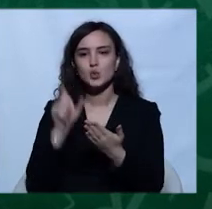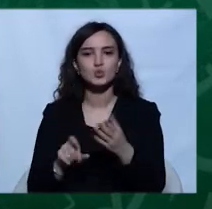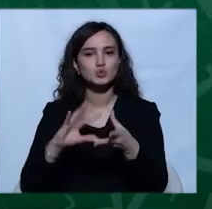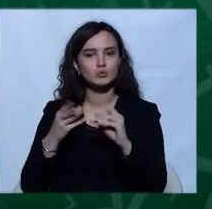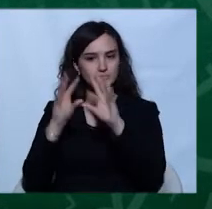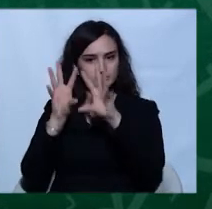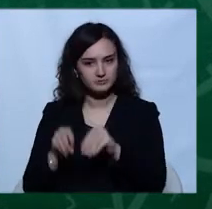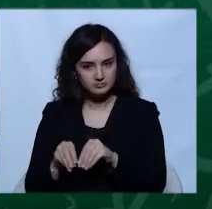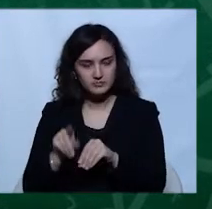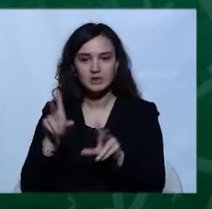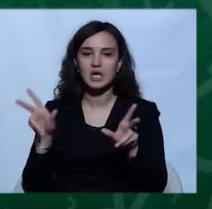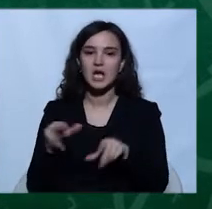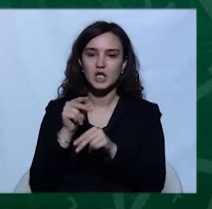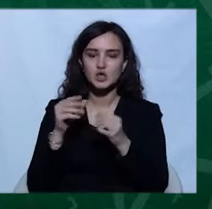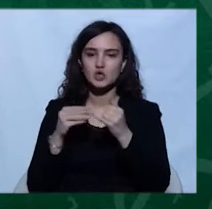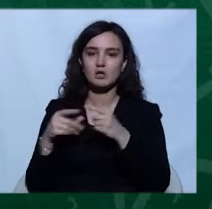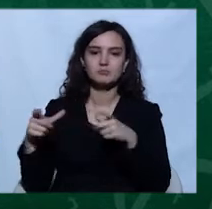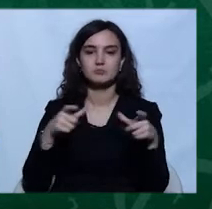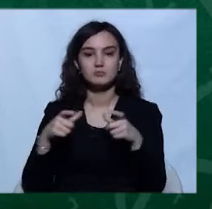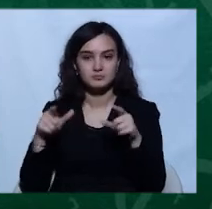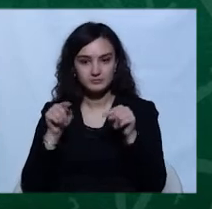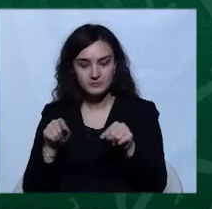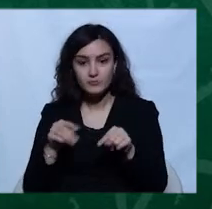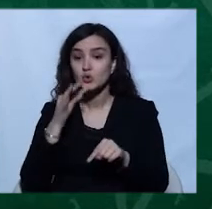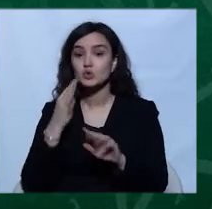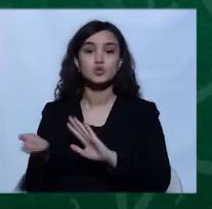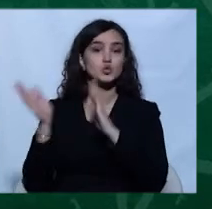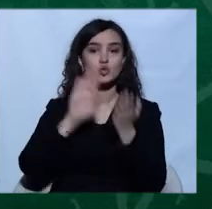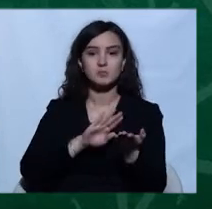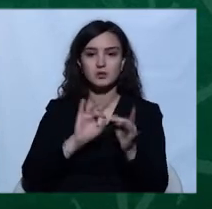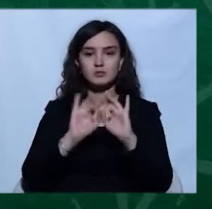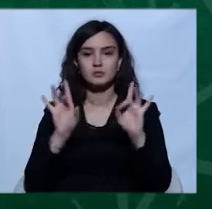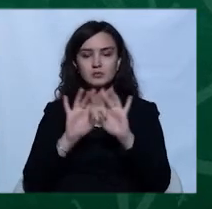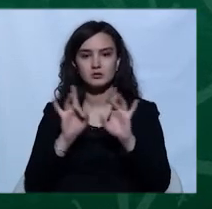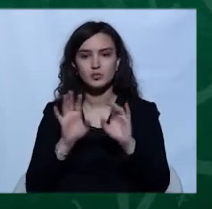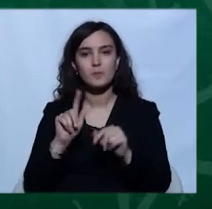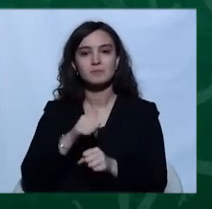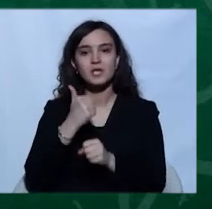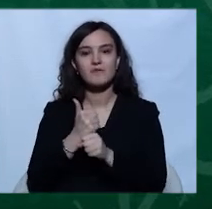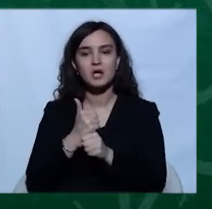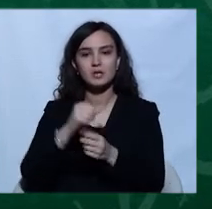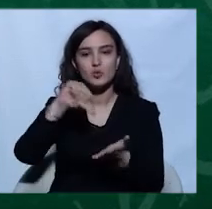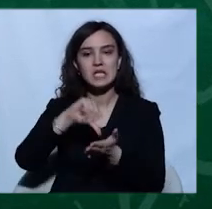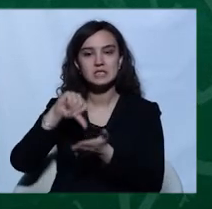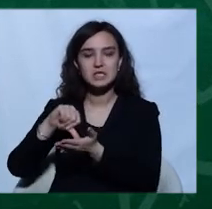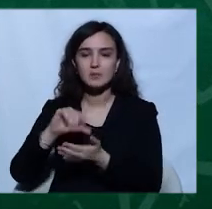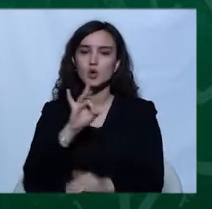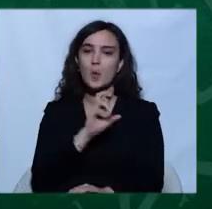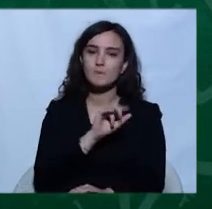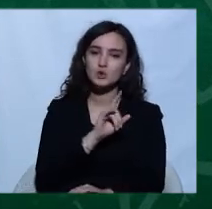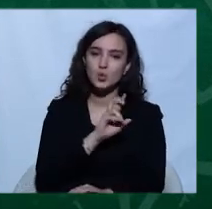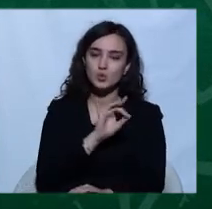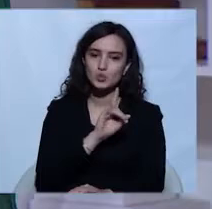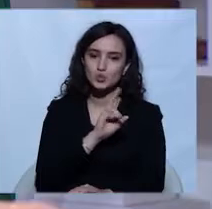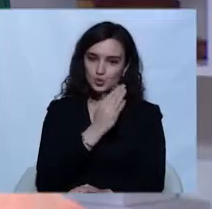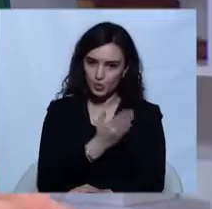about? Surviving on a deserted island. Then we took a look at our main characters, Robinson Crusoe,